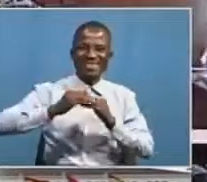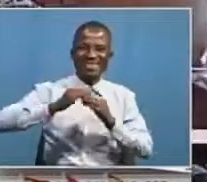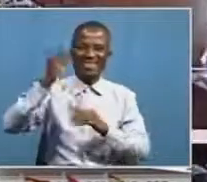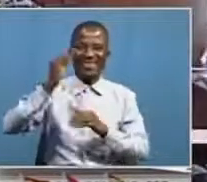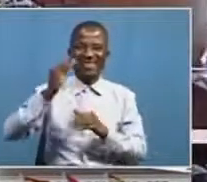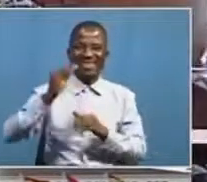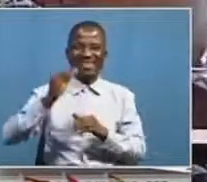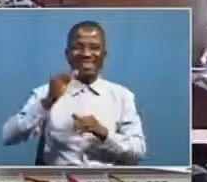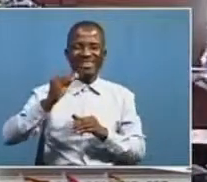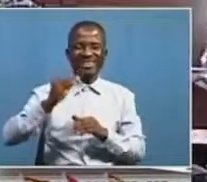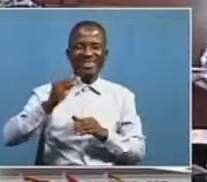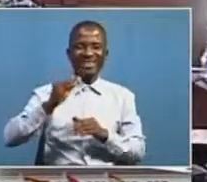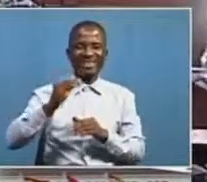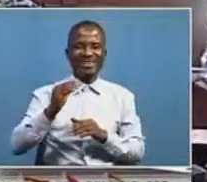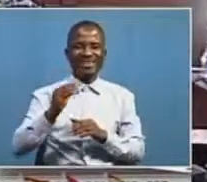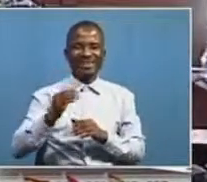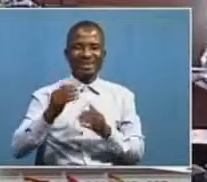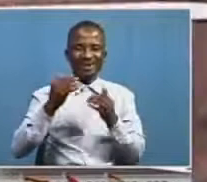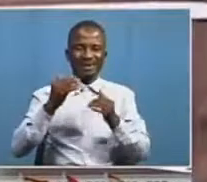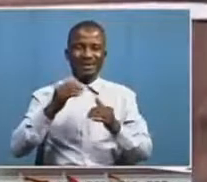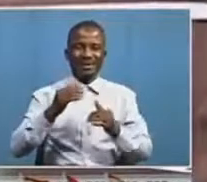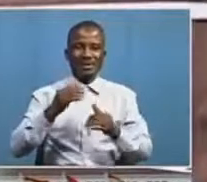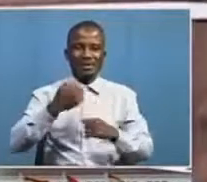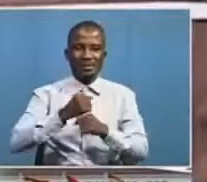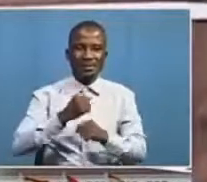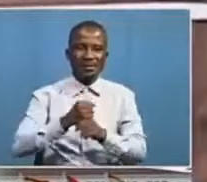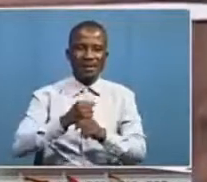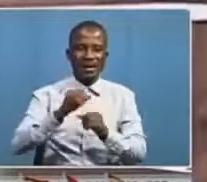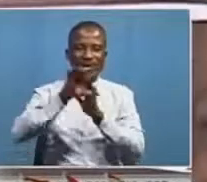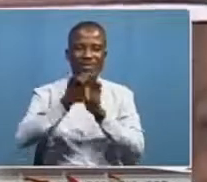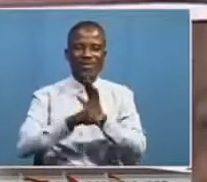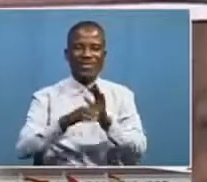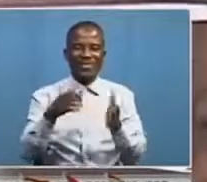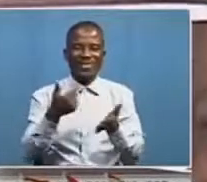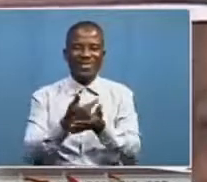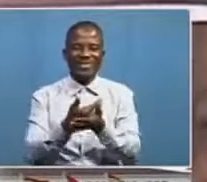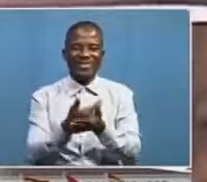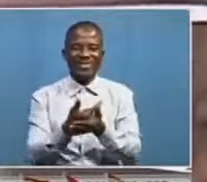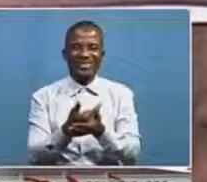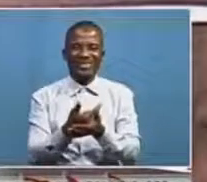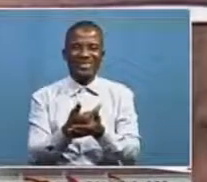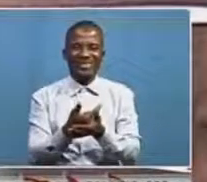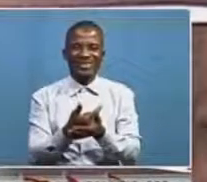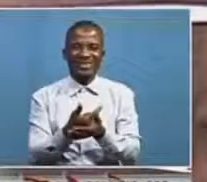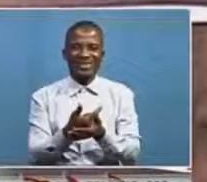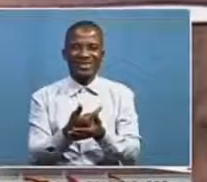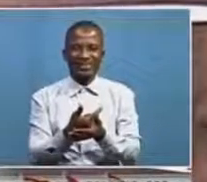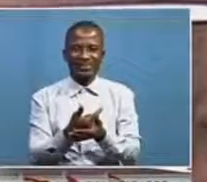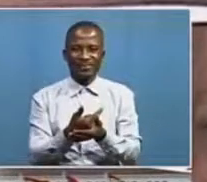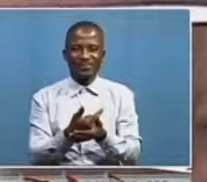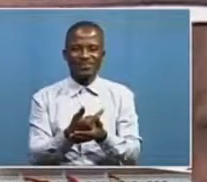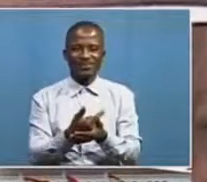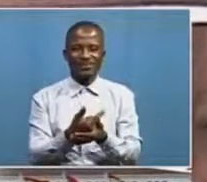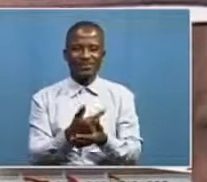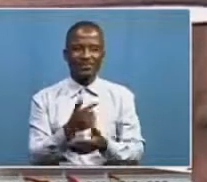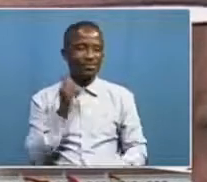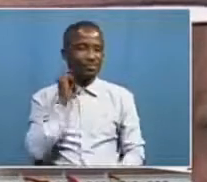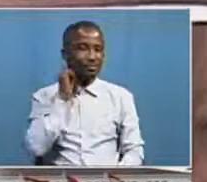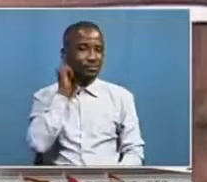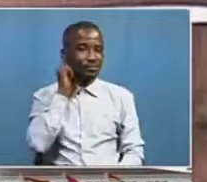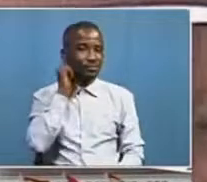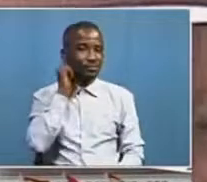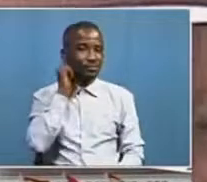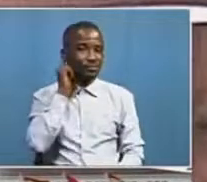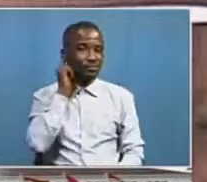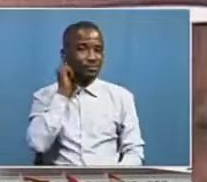total valid vote cast, satisfying the threshold of Article 63(3) of the 1992 Constitution. On